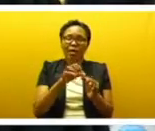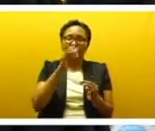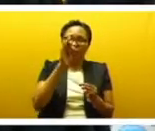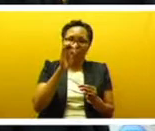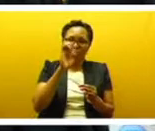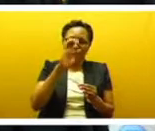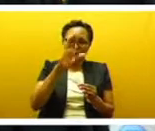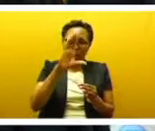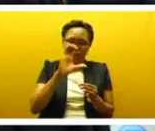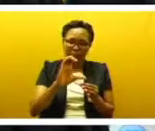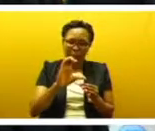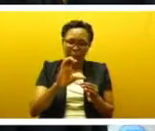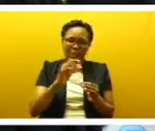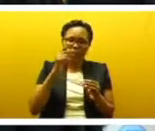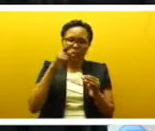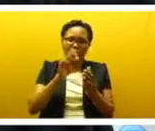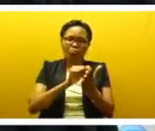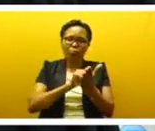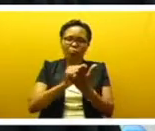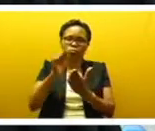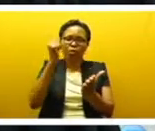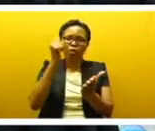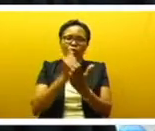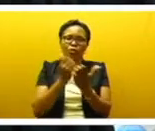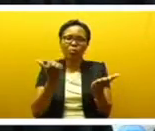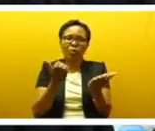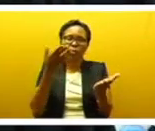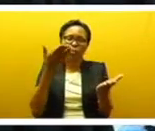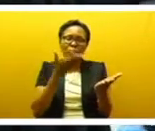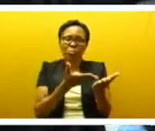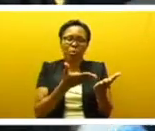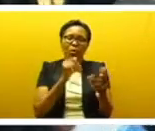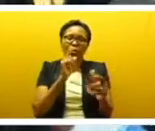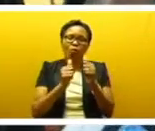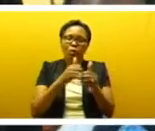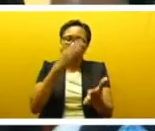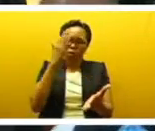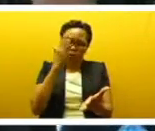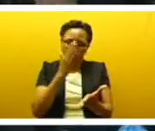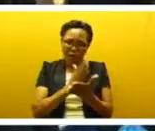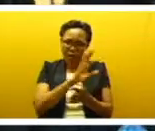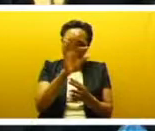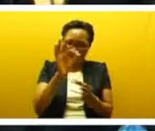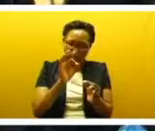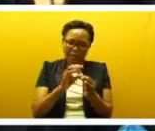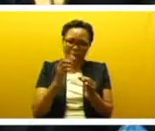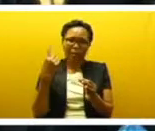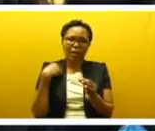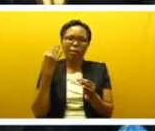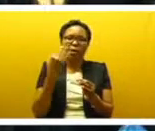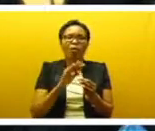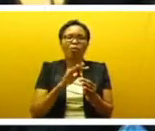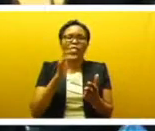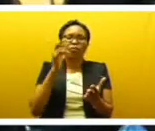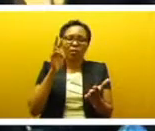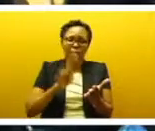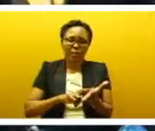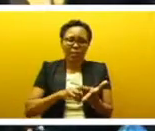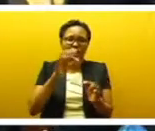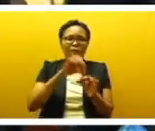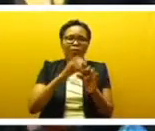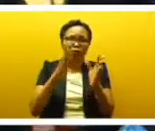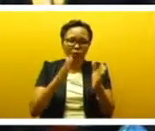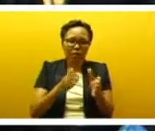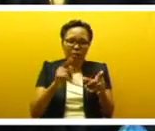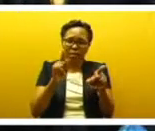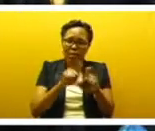did publish a Gazette notice that confirms the exact number of registered voters and gives it